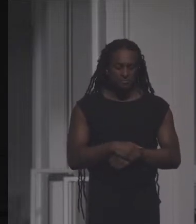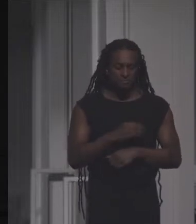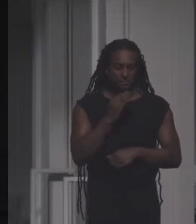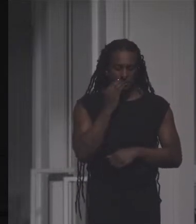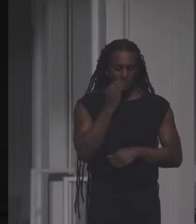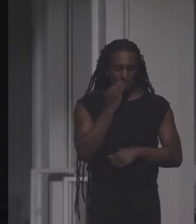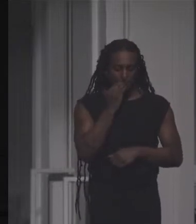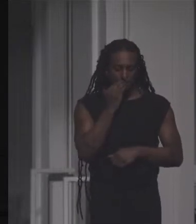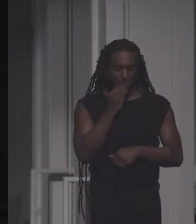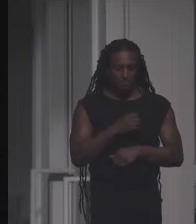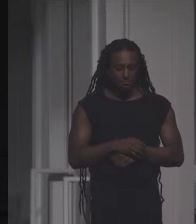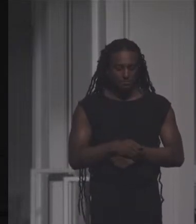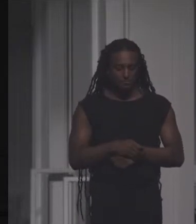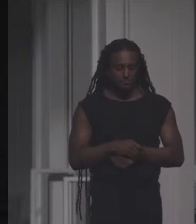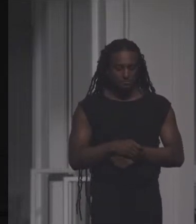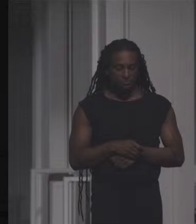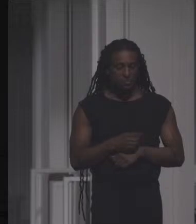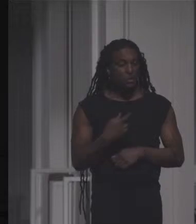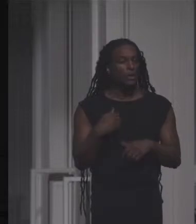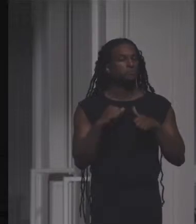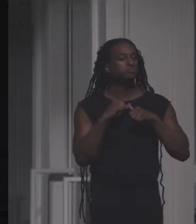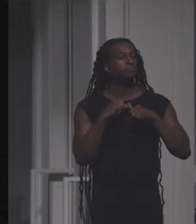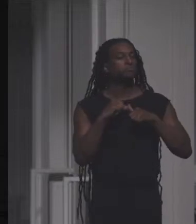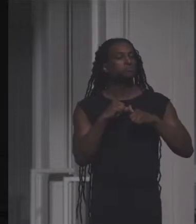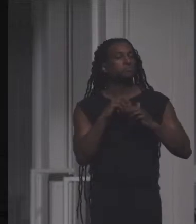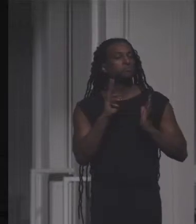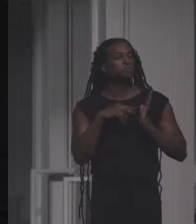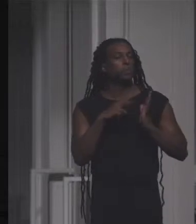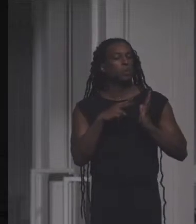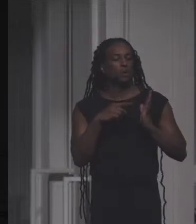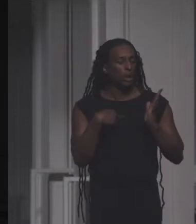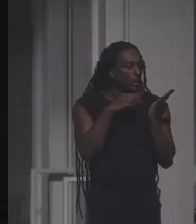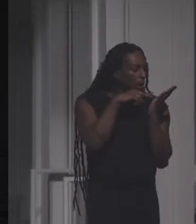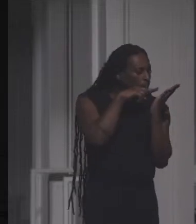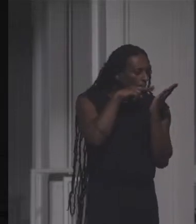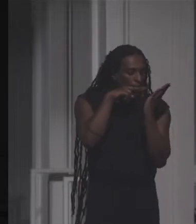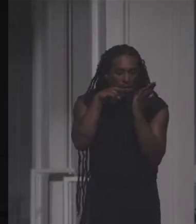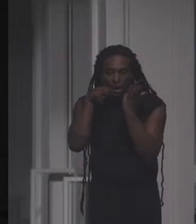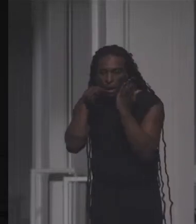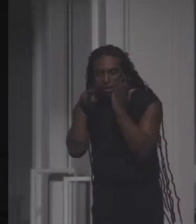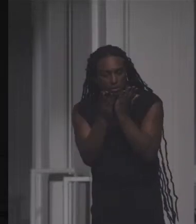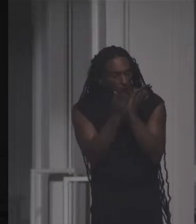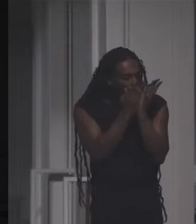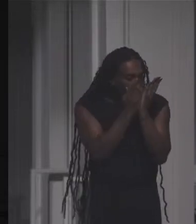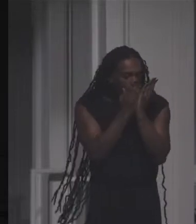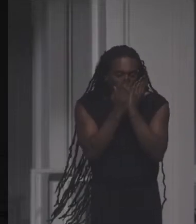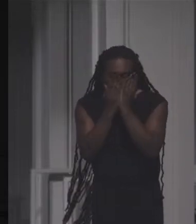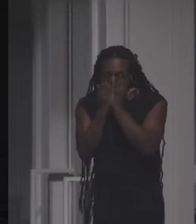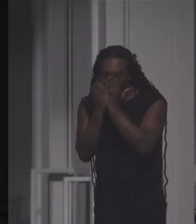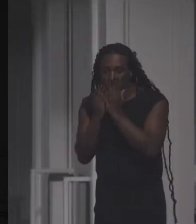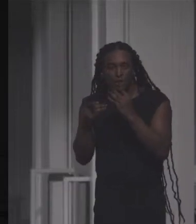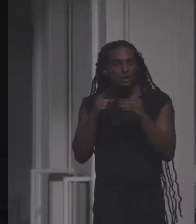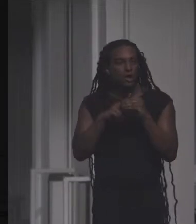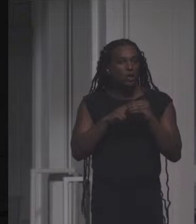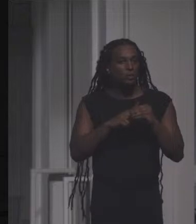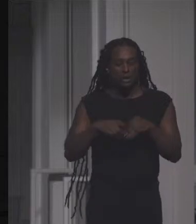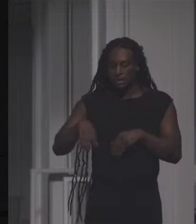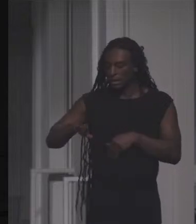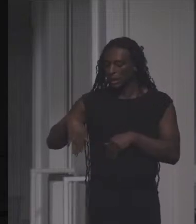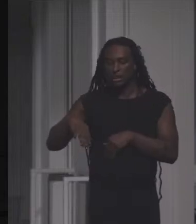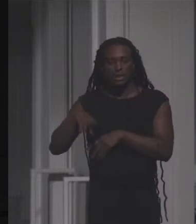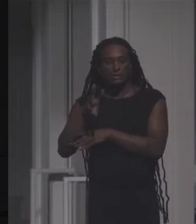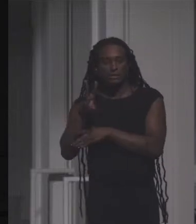So I kept reading. I read everything I could lay my hands on about the late 6th and early 7th